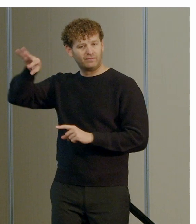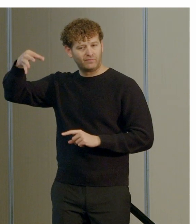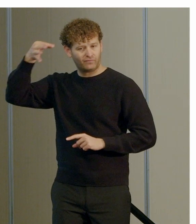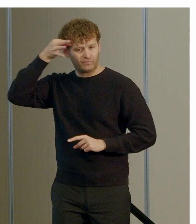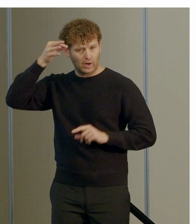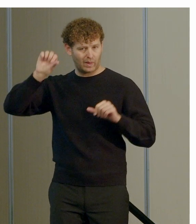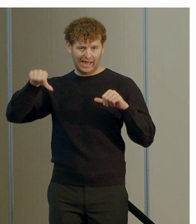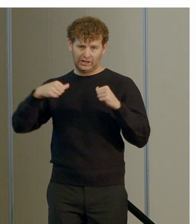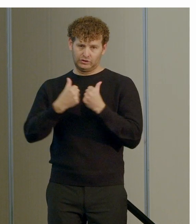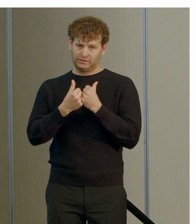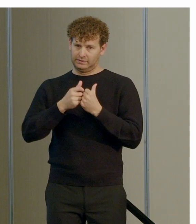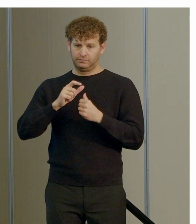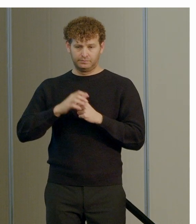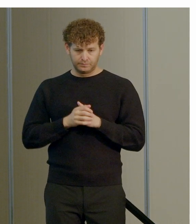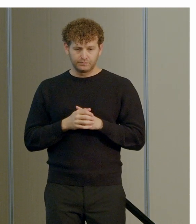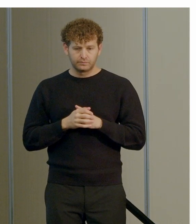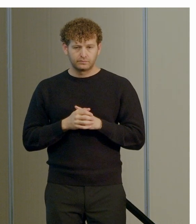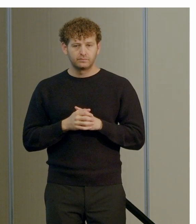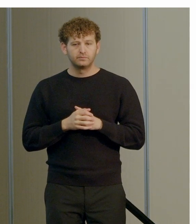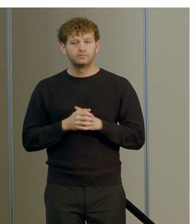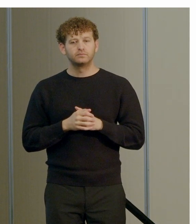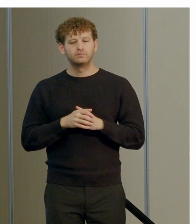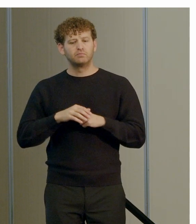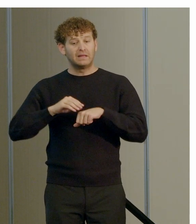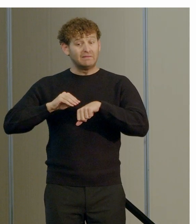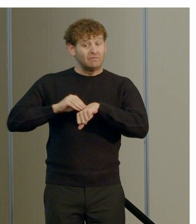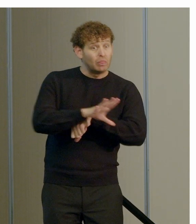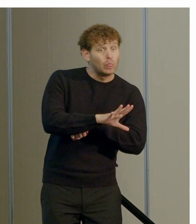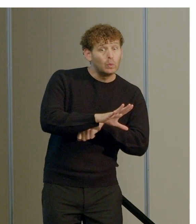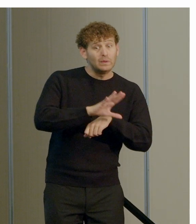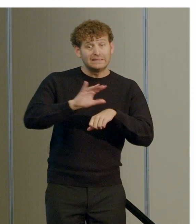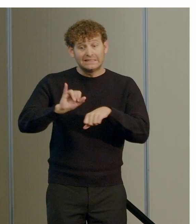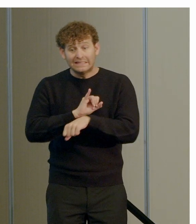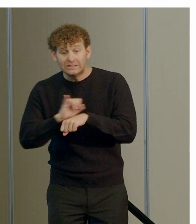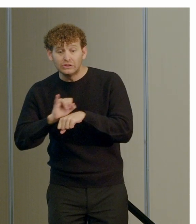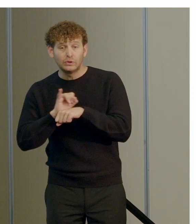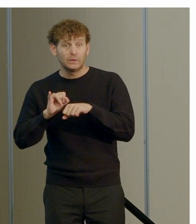not drive industry to do anything. It doesn't drive